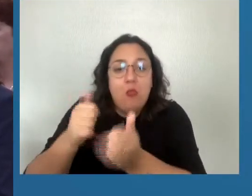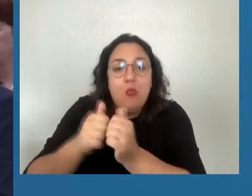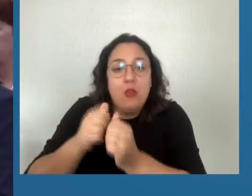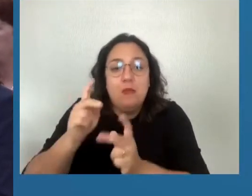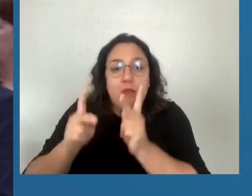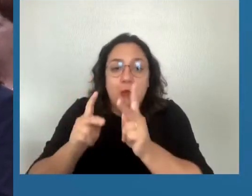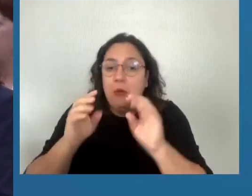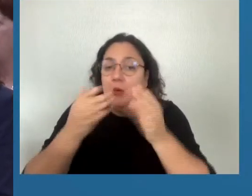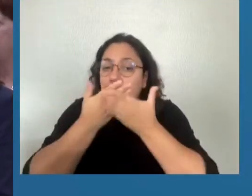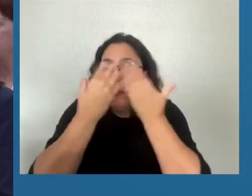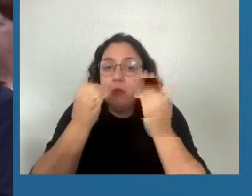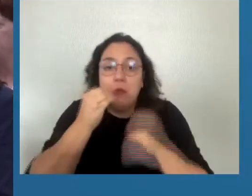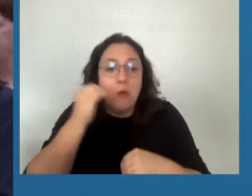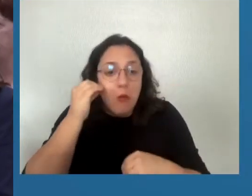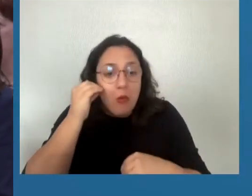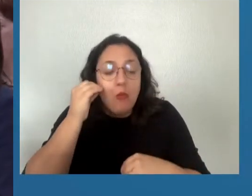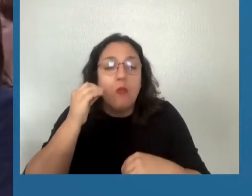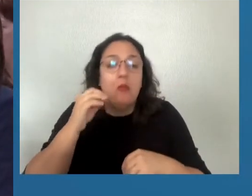as well.